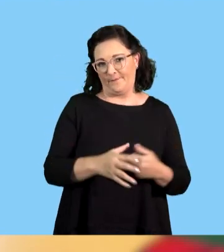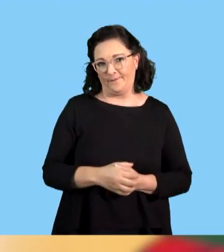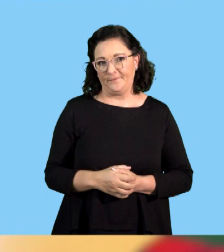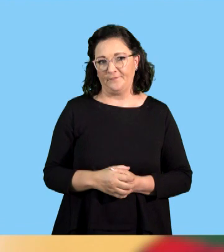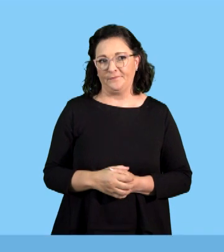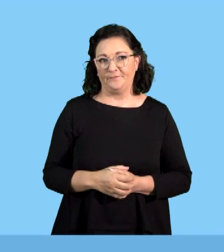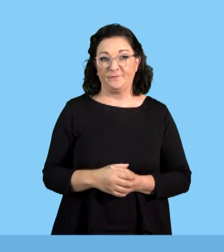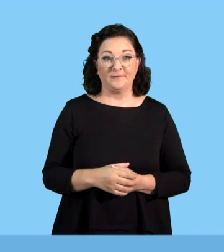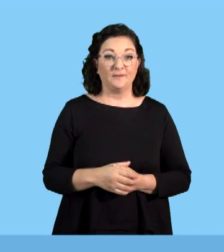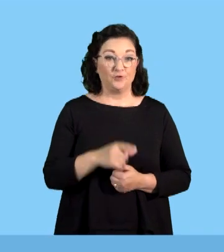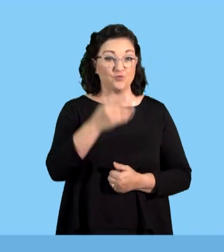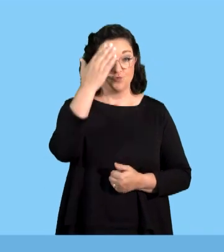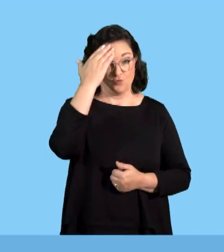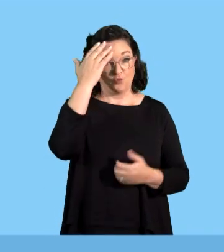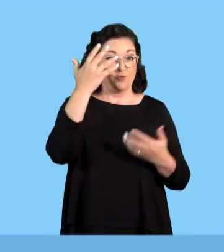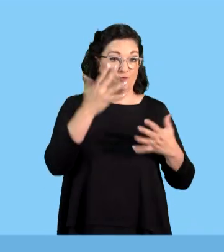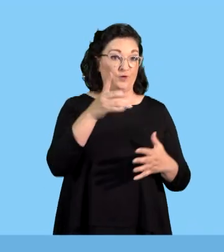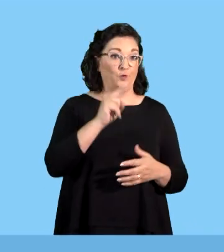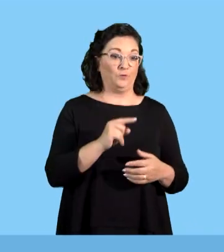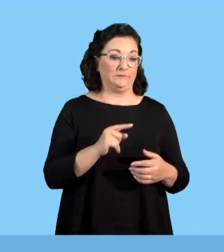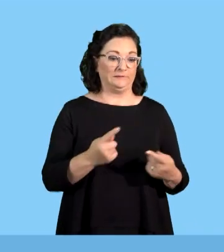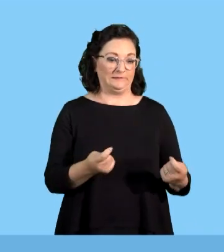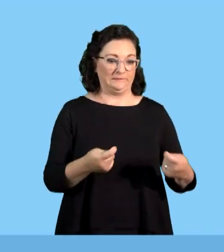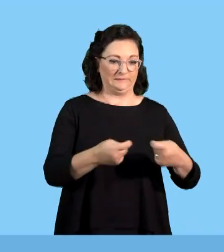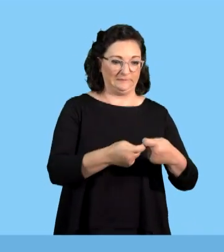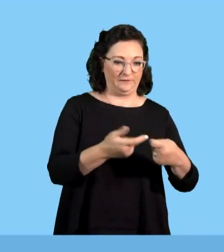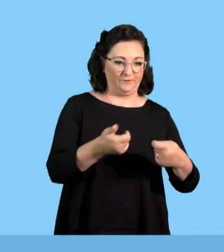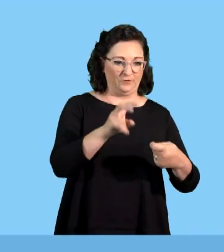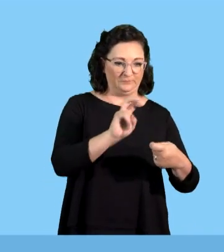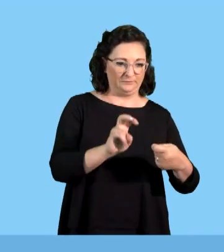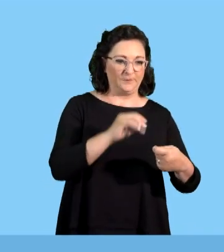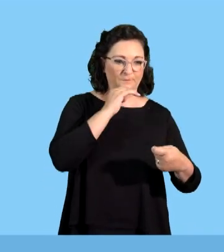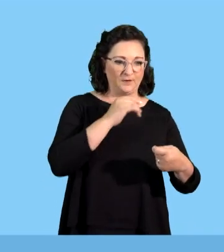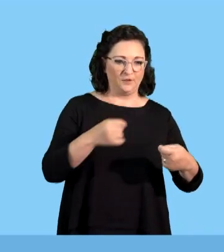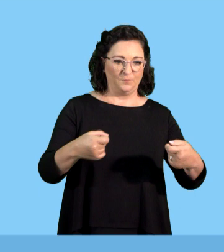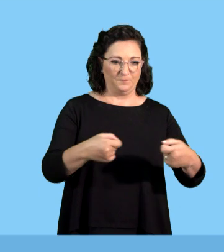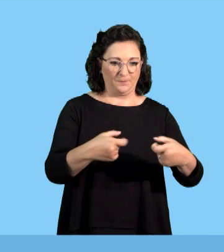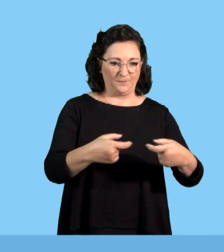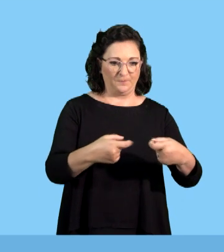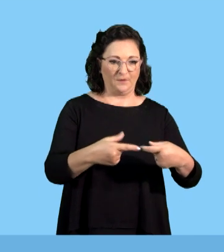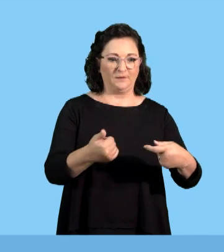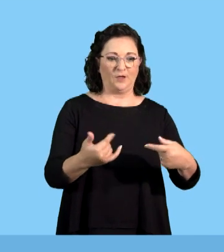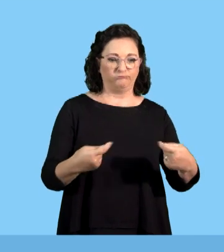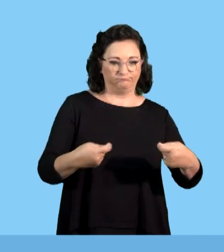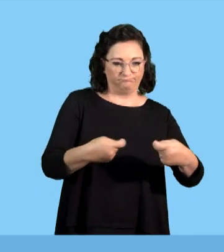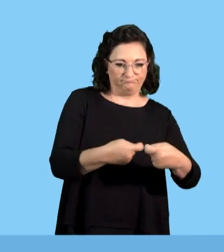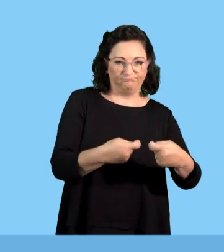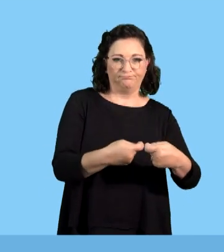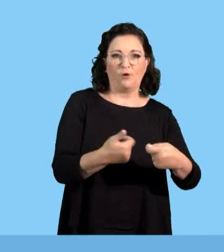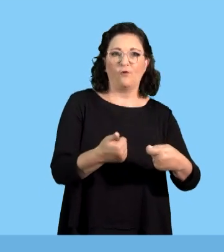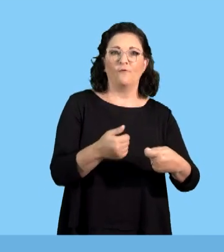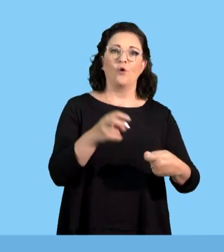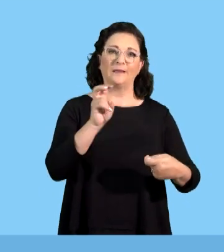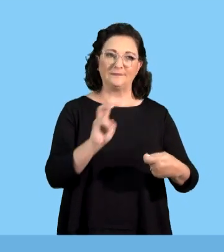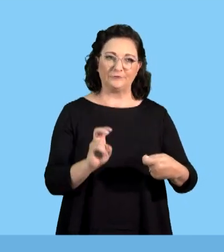this topic. And this is what we already know, that an electric current is the movement of charge in a closed conducting circuit.